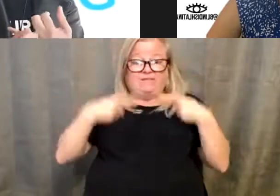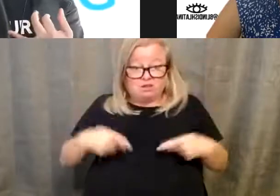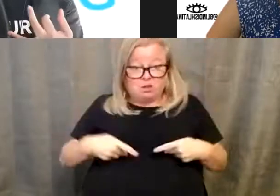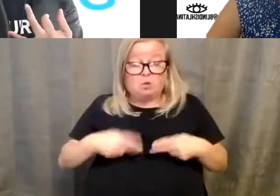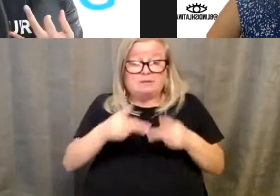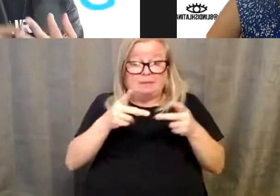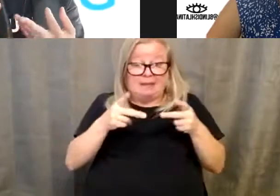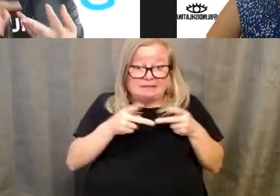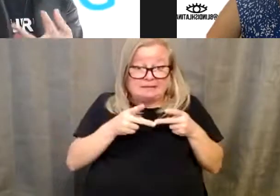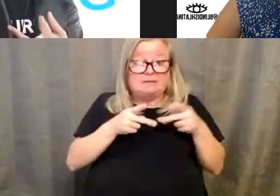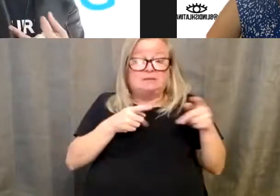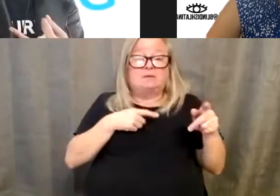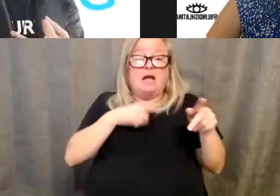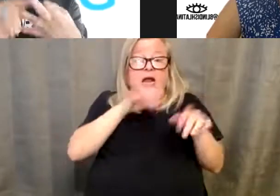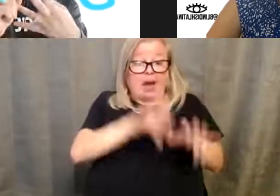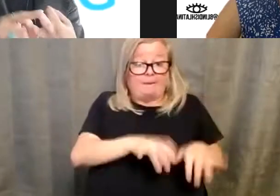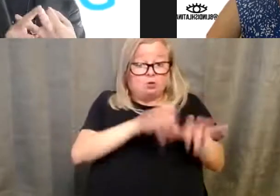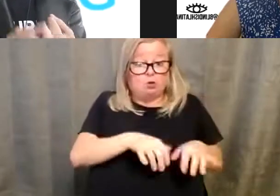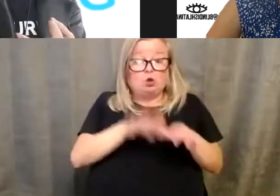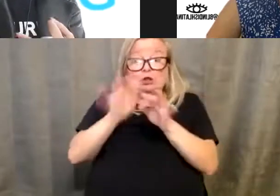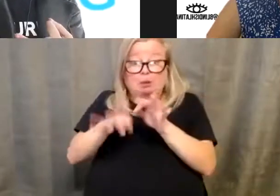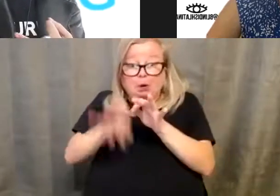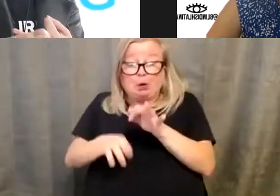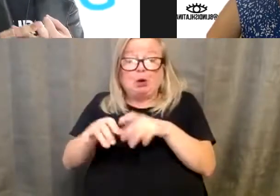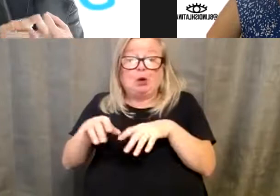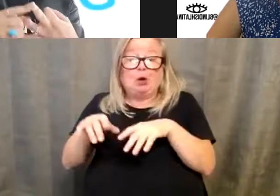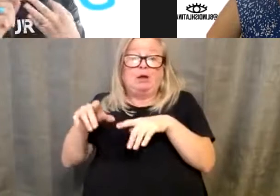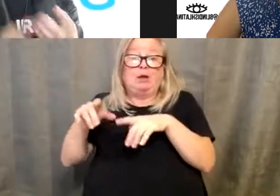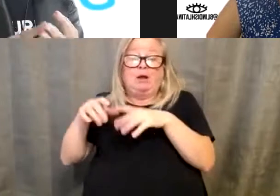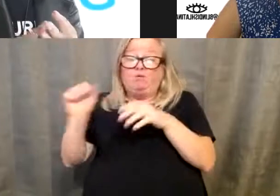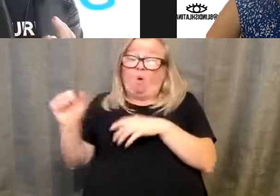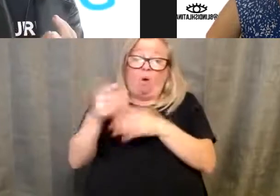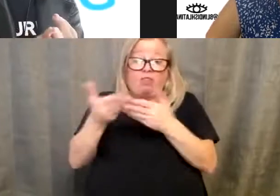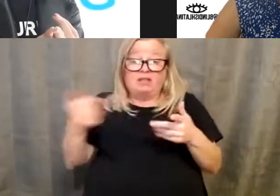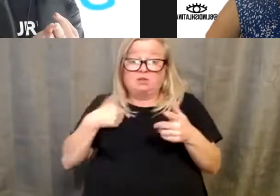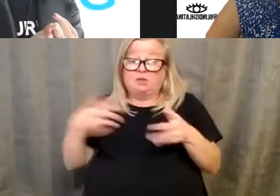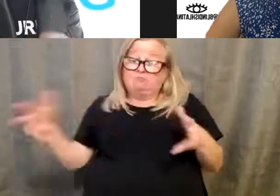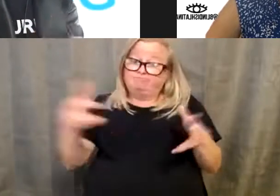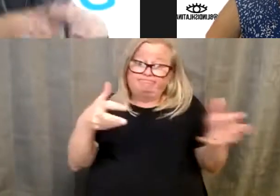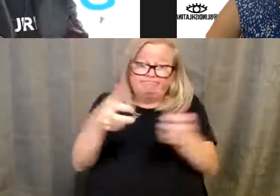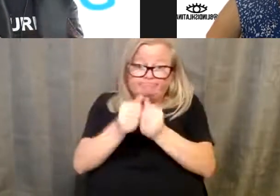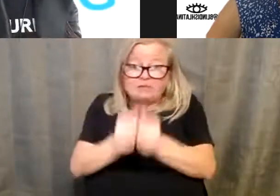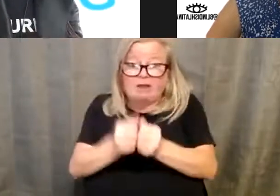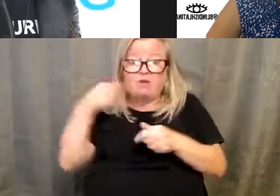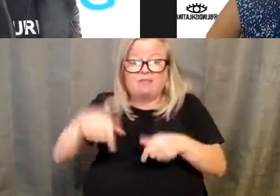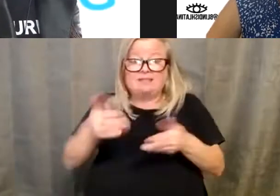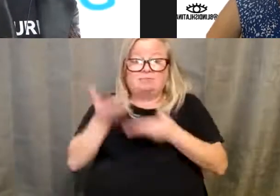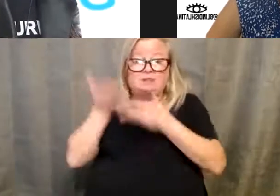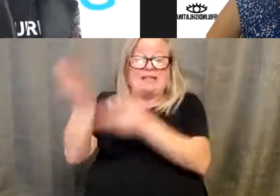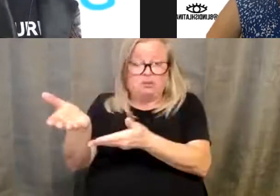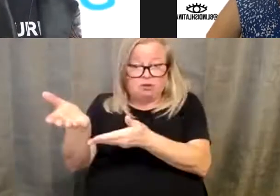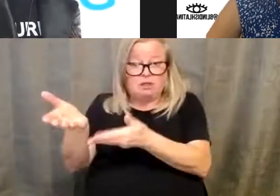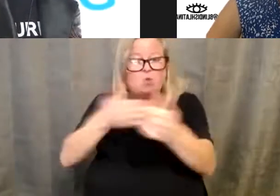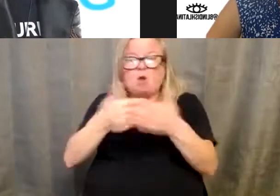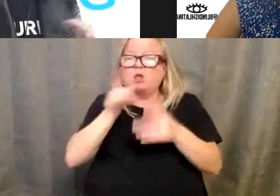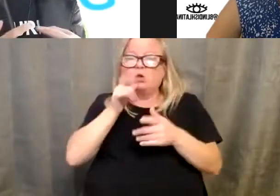real-time captioner, interpreter. These are all things that we are putting together for this presentation, regardless of who is